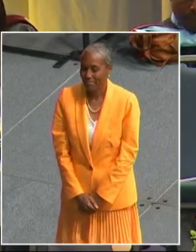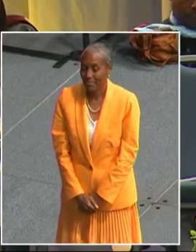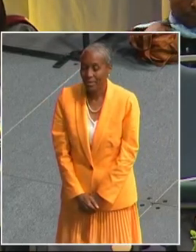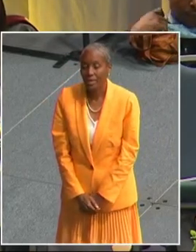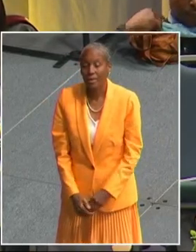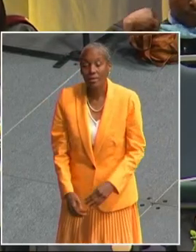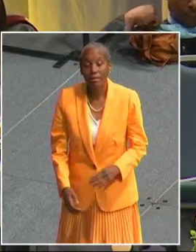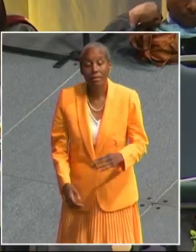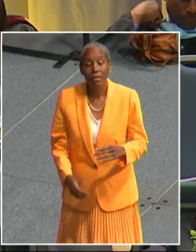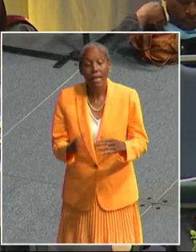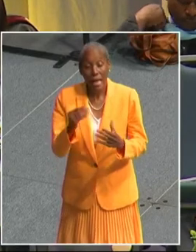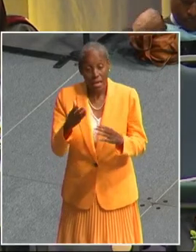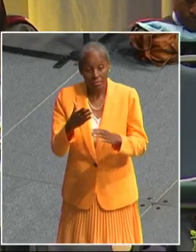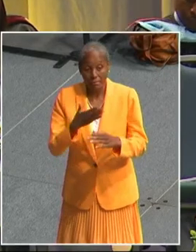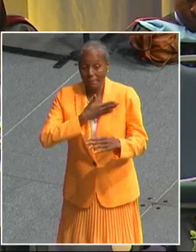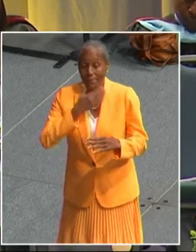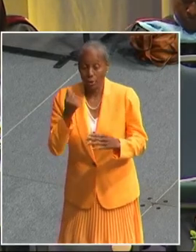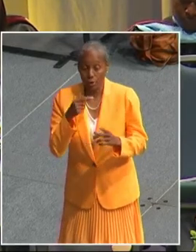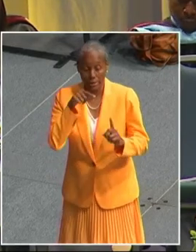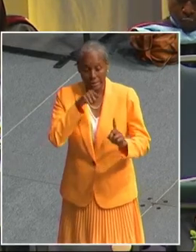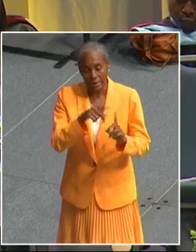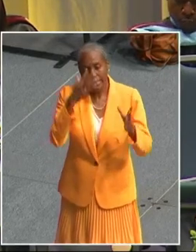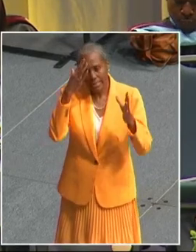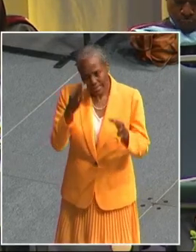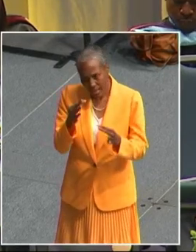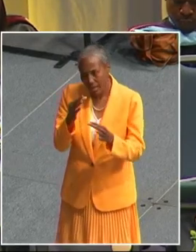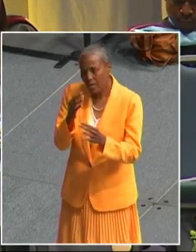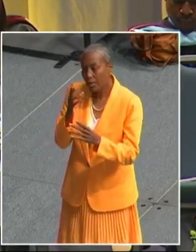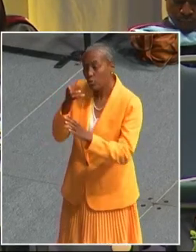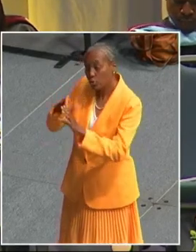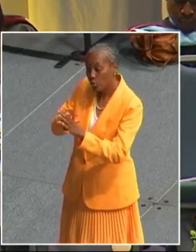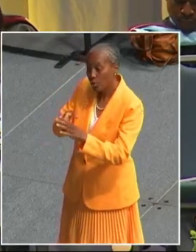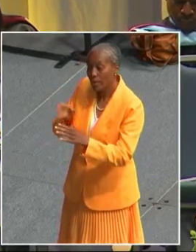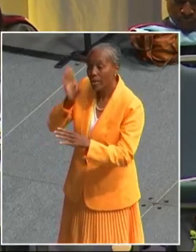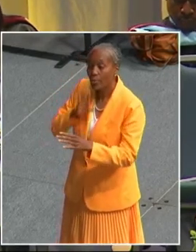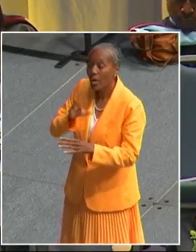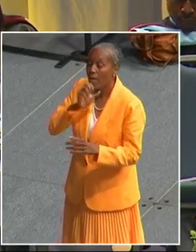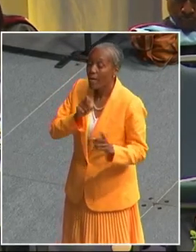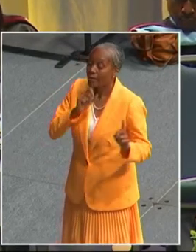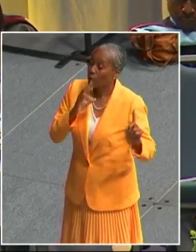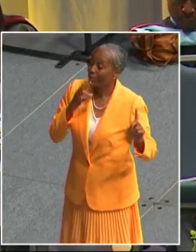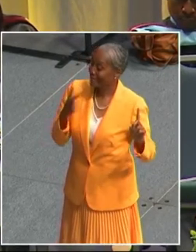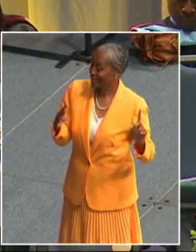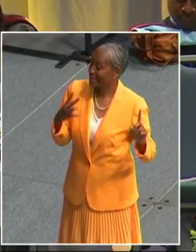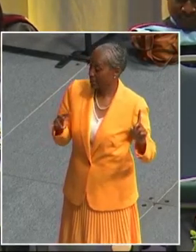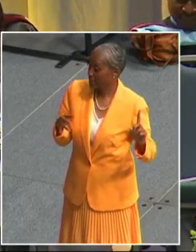It gets better. He has decided to go to Brown at 17, I might add,